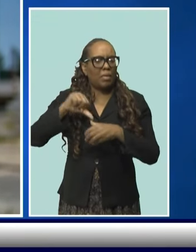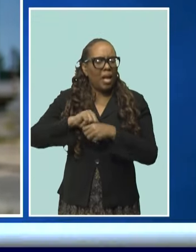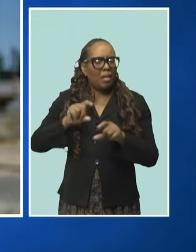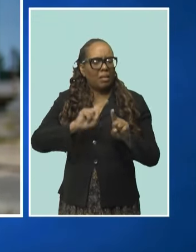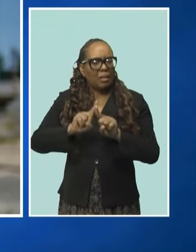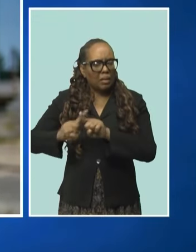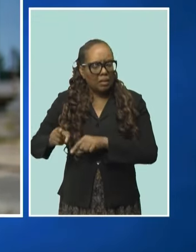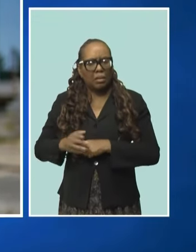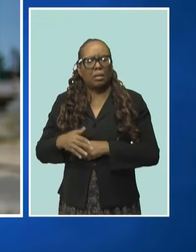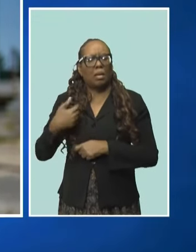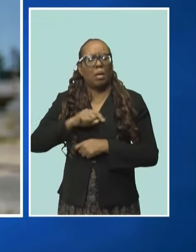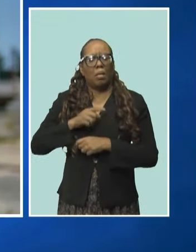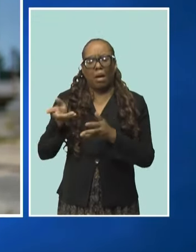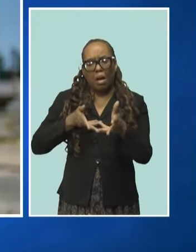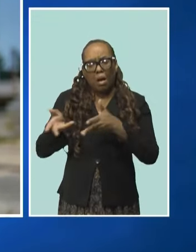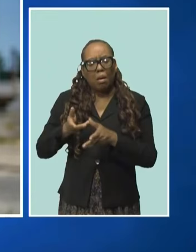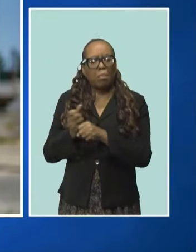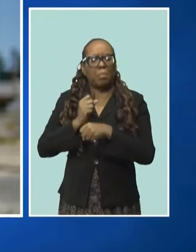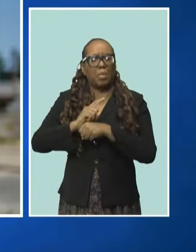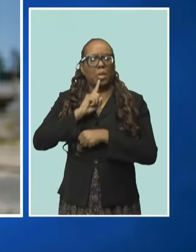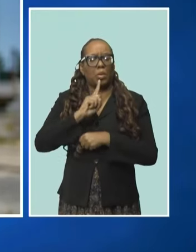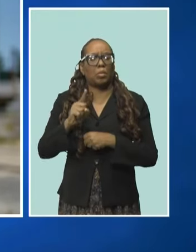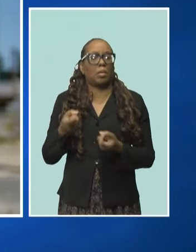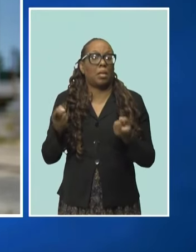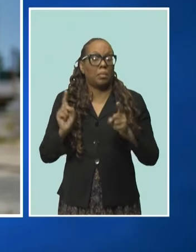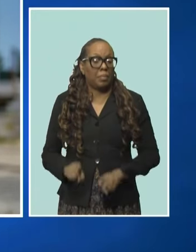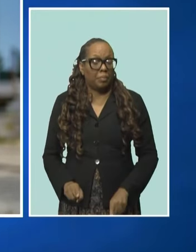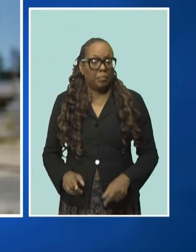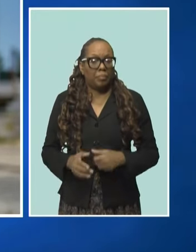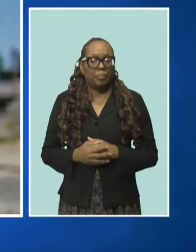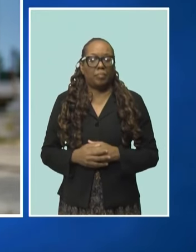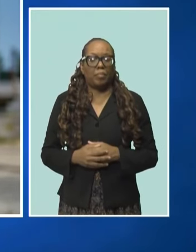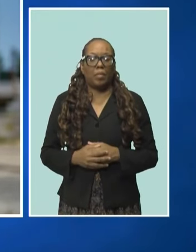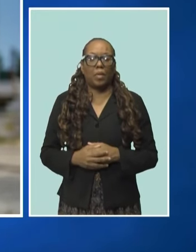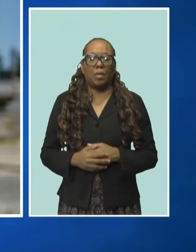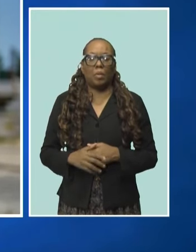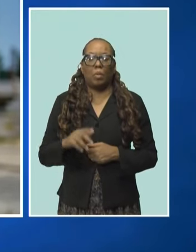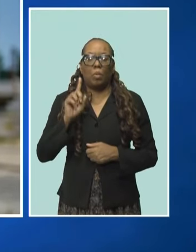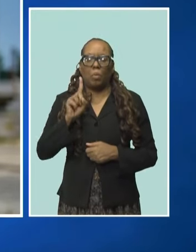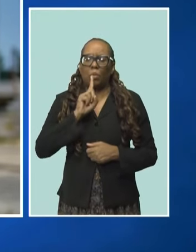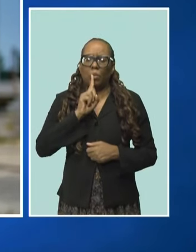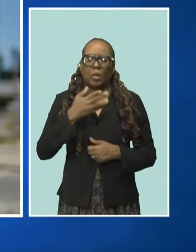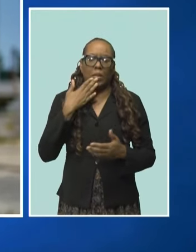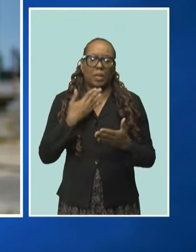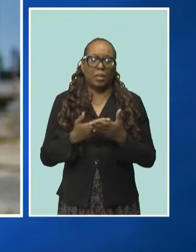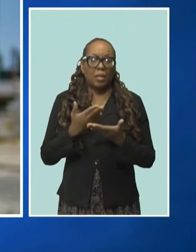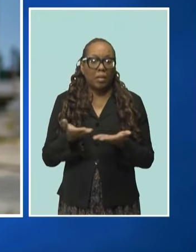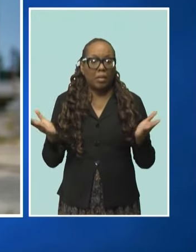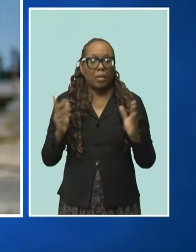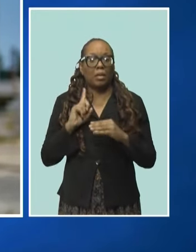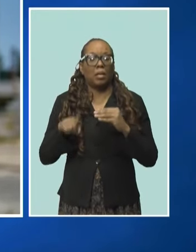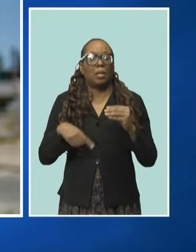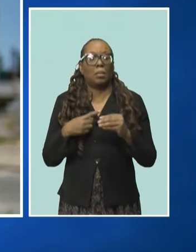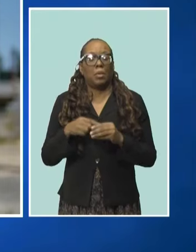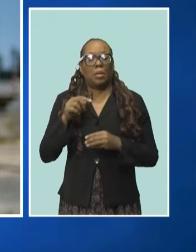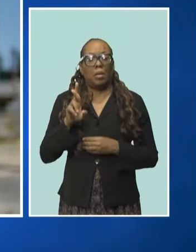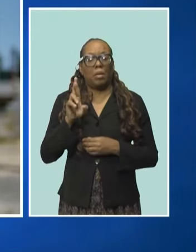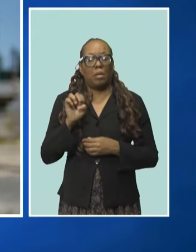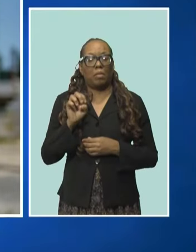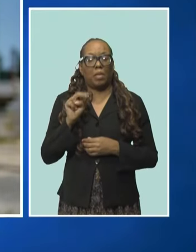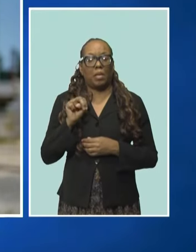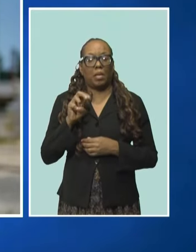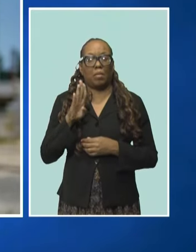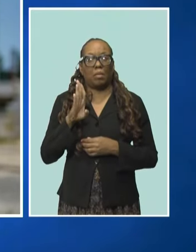with BNOC to make this a reality. I think one of the beautiful things about biogas in the renewable energy transition